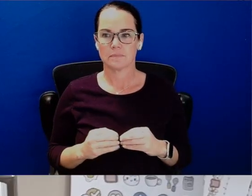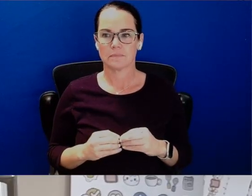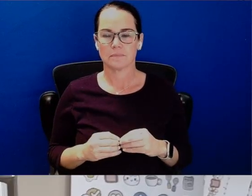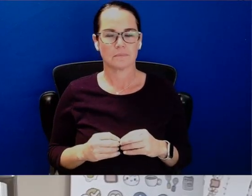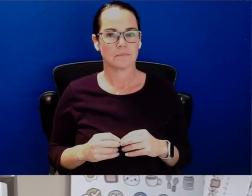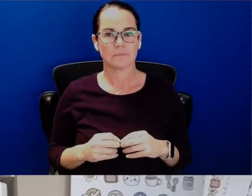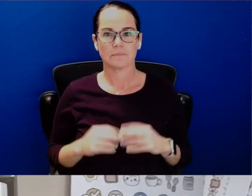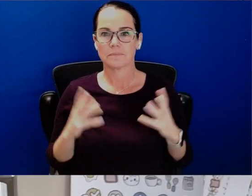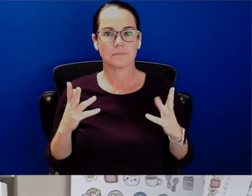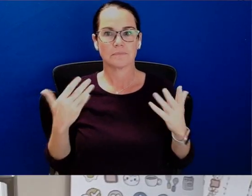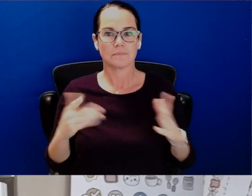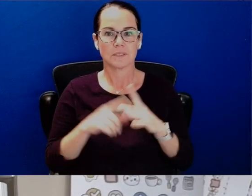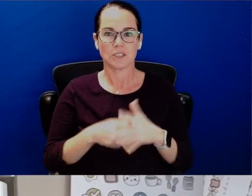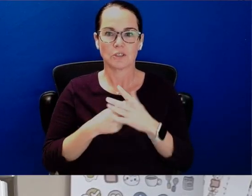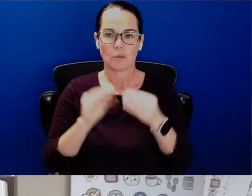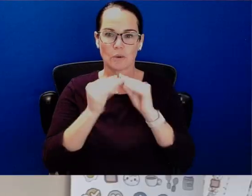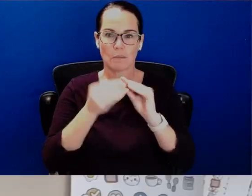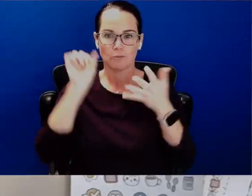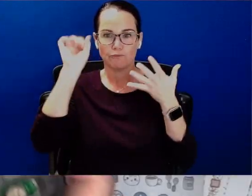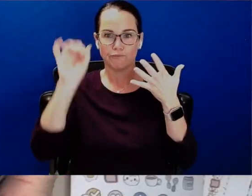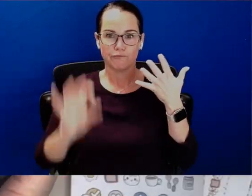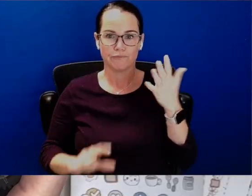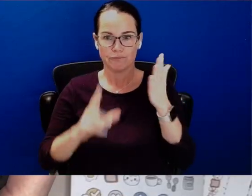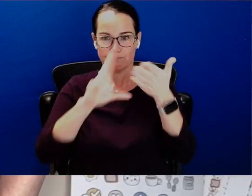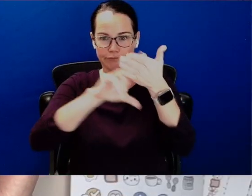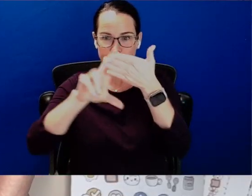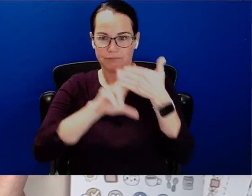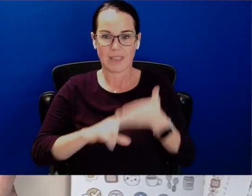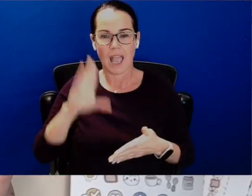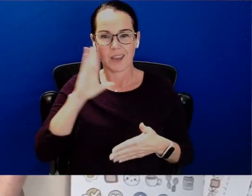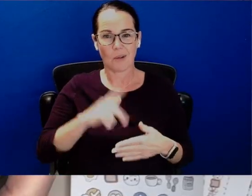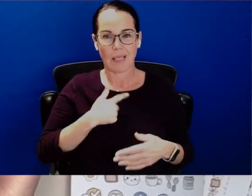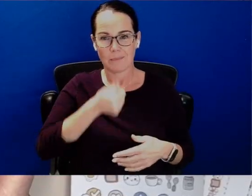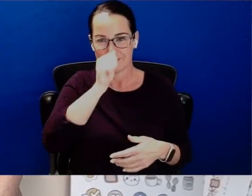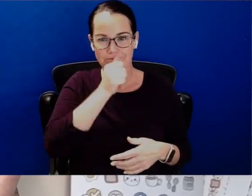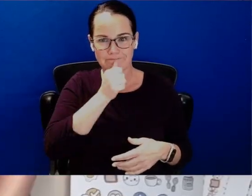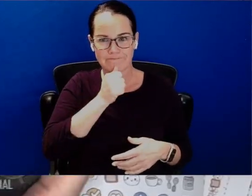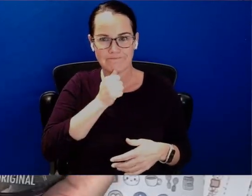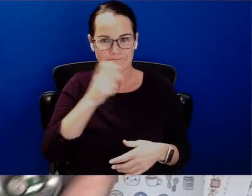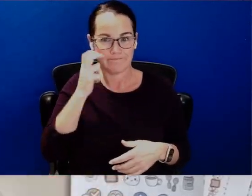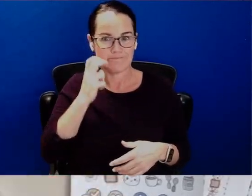Yeah, let's just go ahead and start with the numbers. I know that's kind of tedious, but